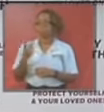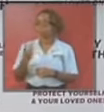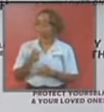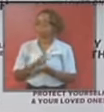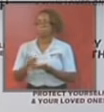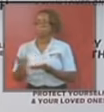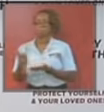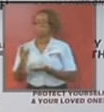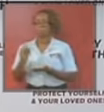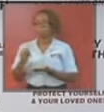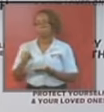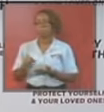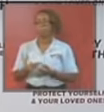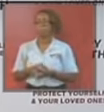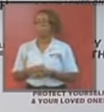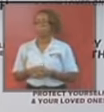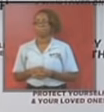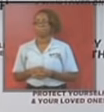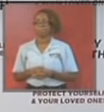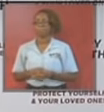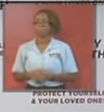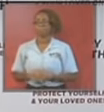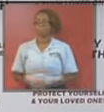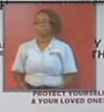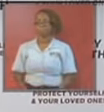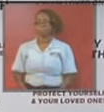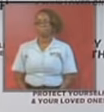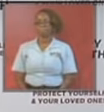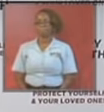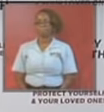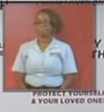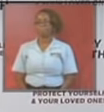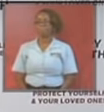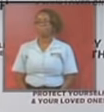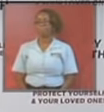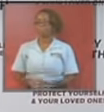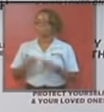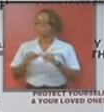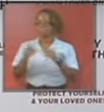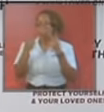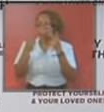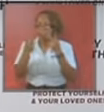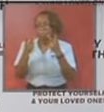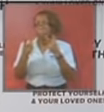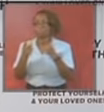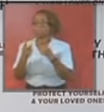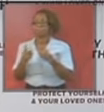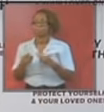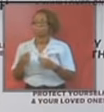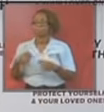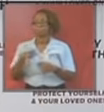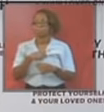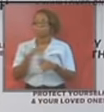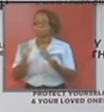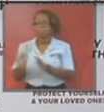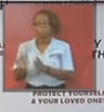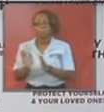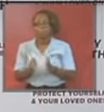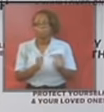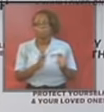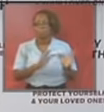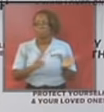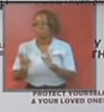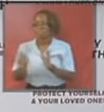the proactive steps that are being taken on a continuous basis to ensure that we manage COVID-19 effectively